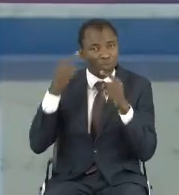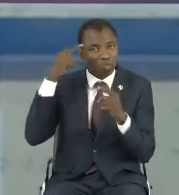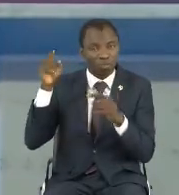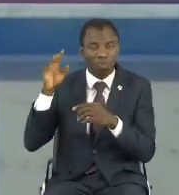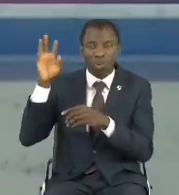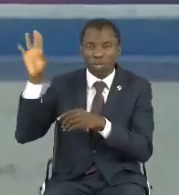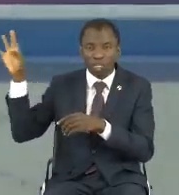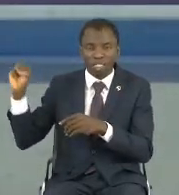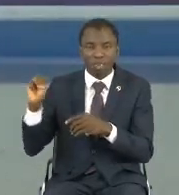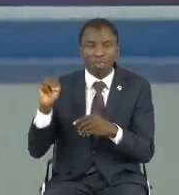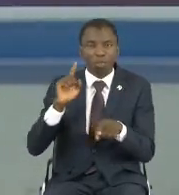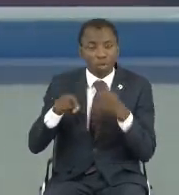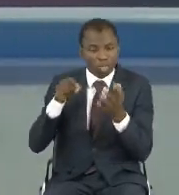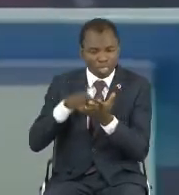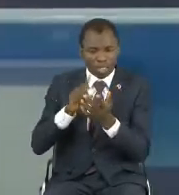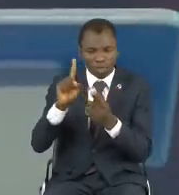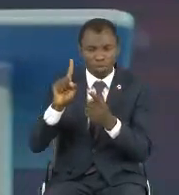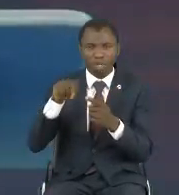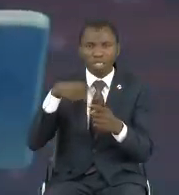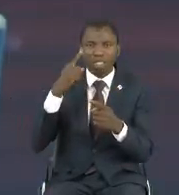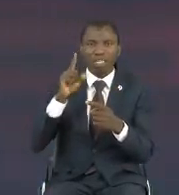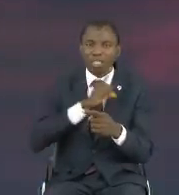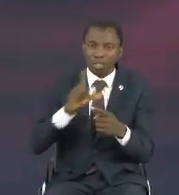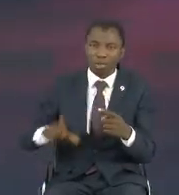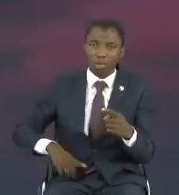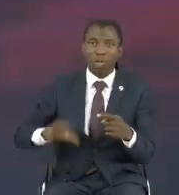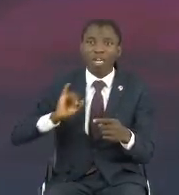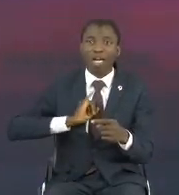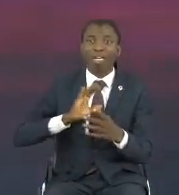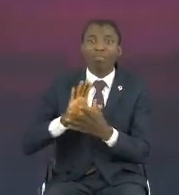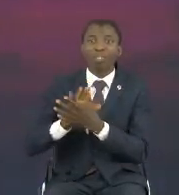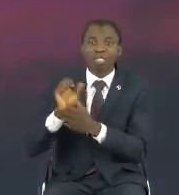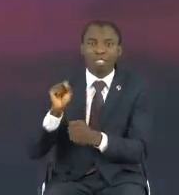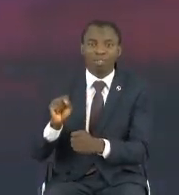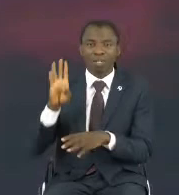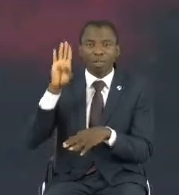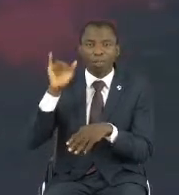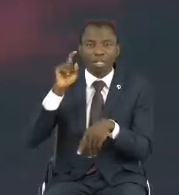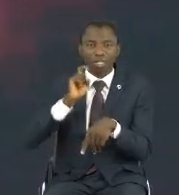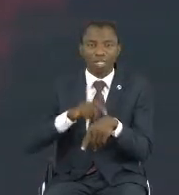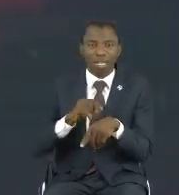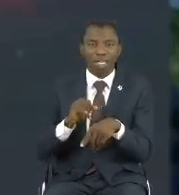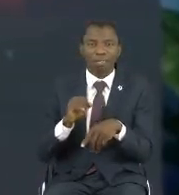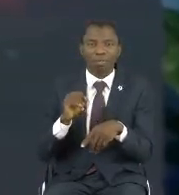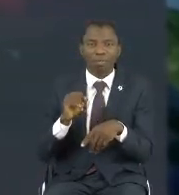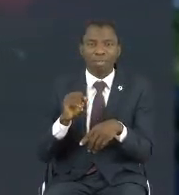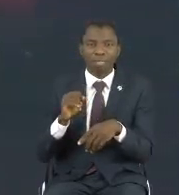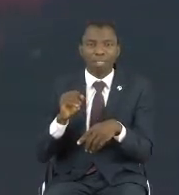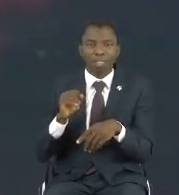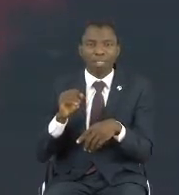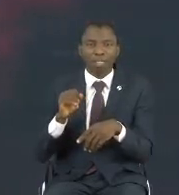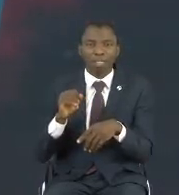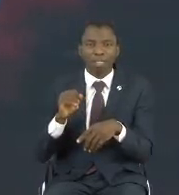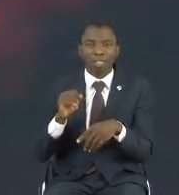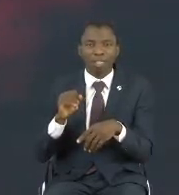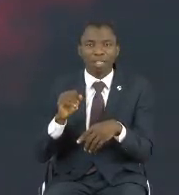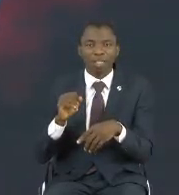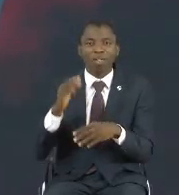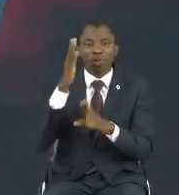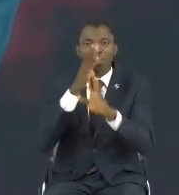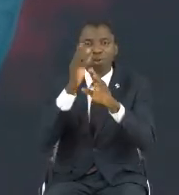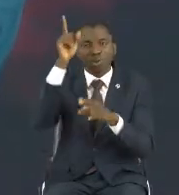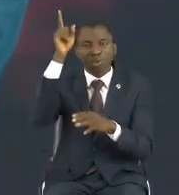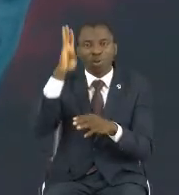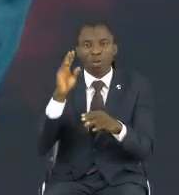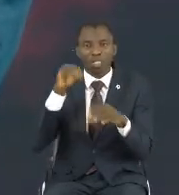Lord, I believe. By your dying on the cross, God in heaven